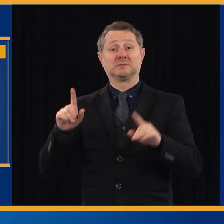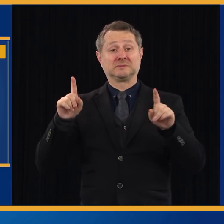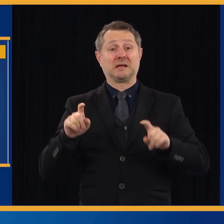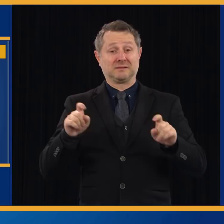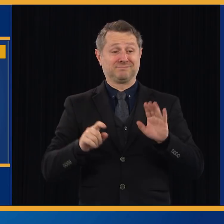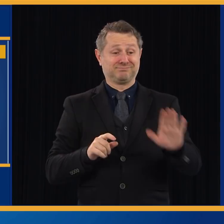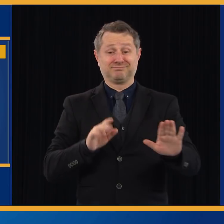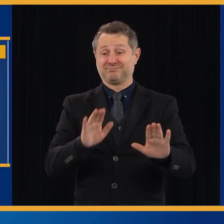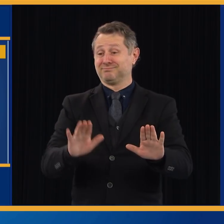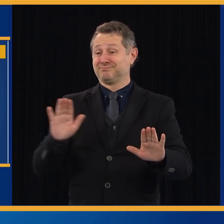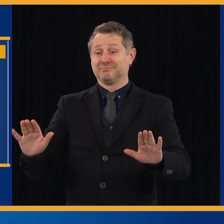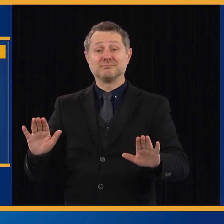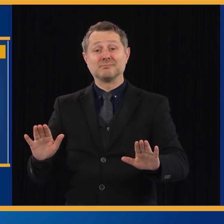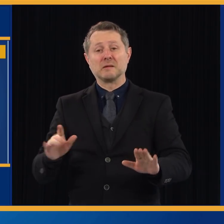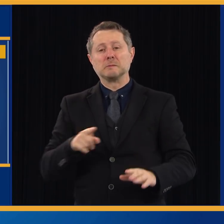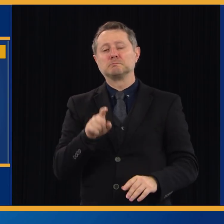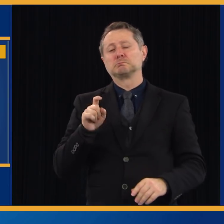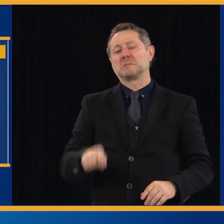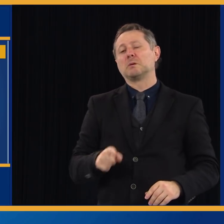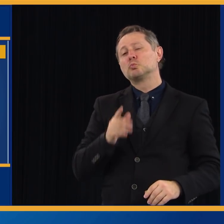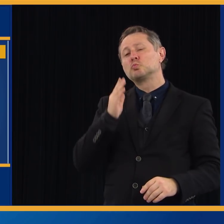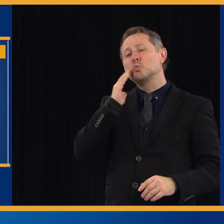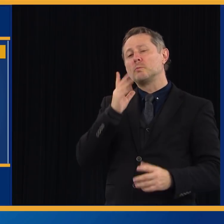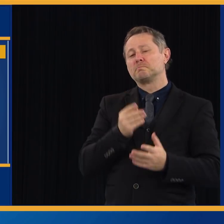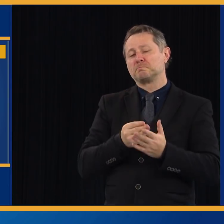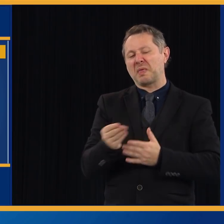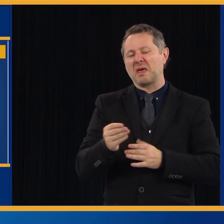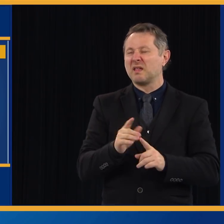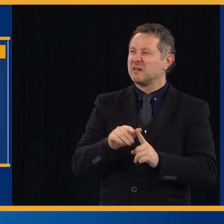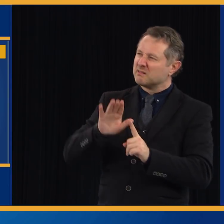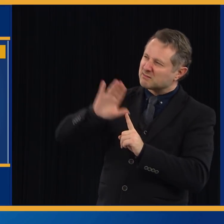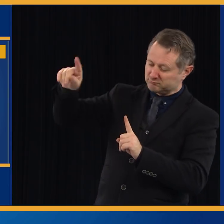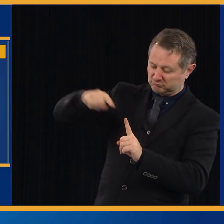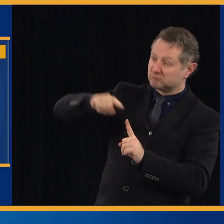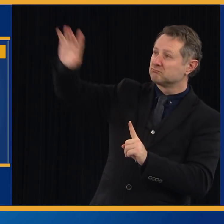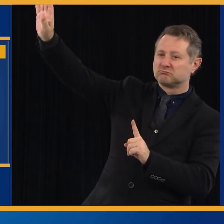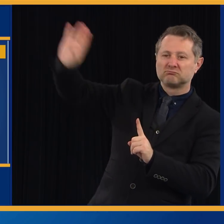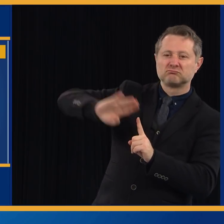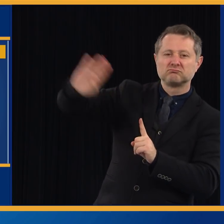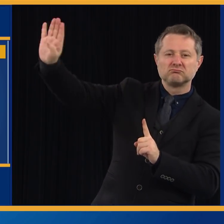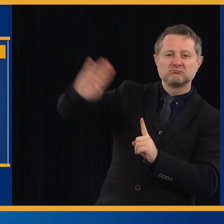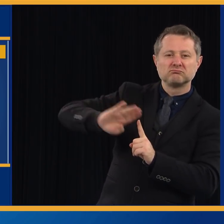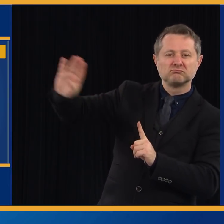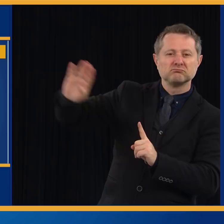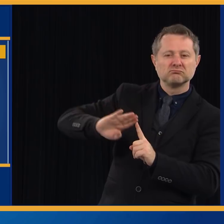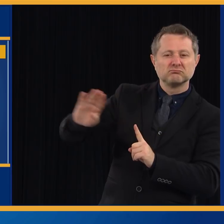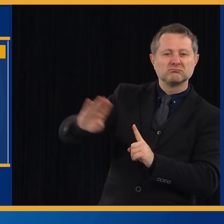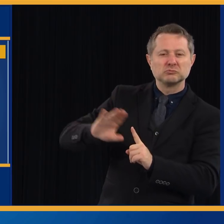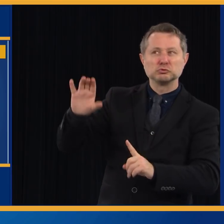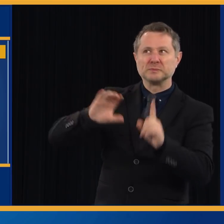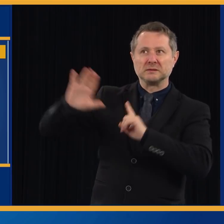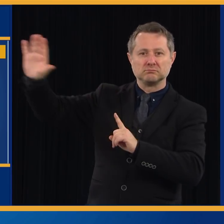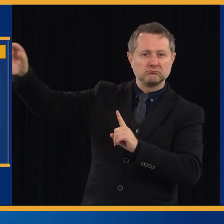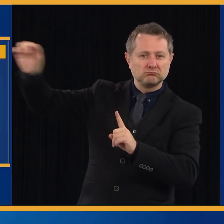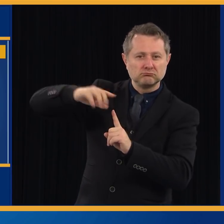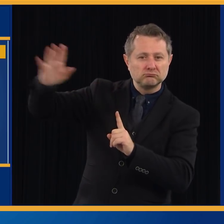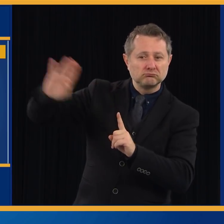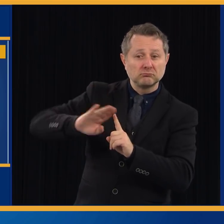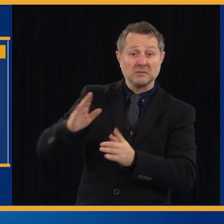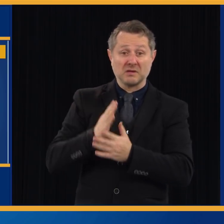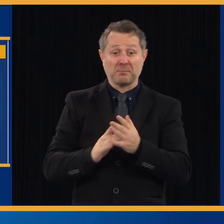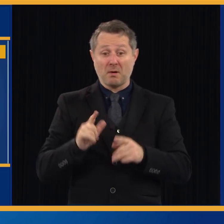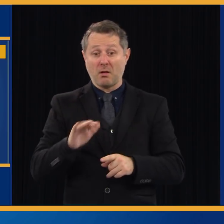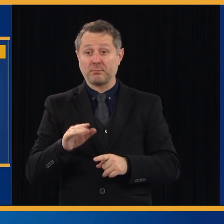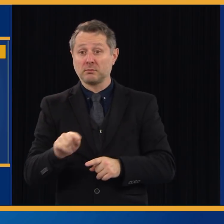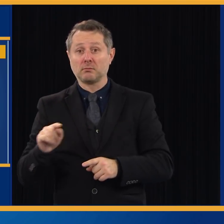you need to have their test kit and their reagents to operate on their machine. And you have some labs that have 5 or